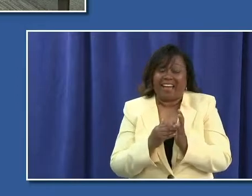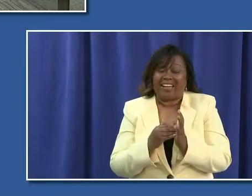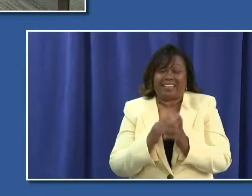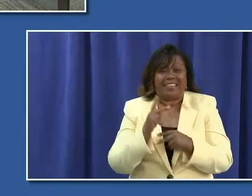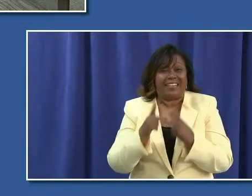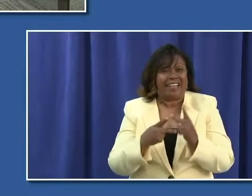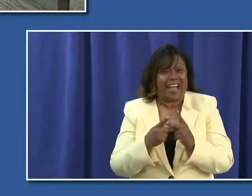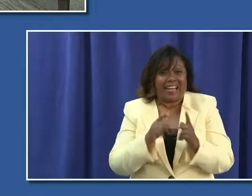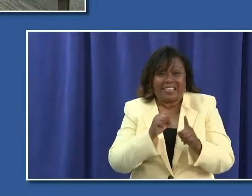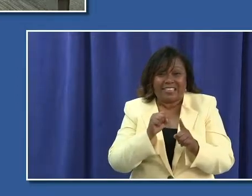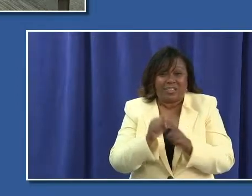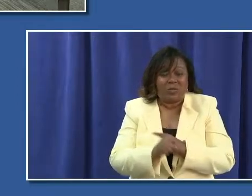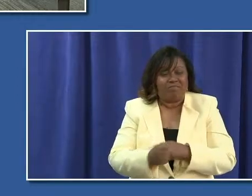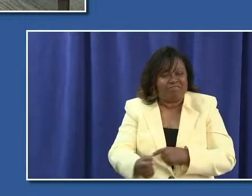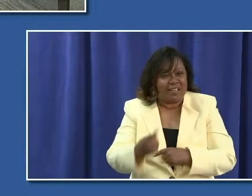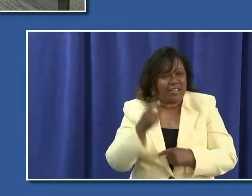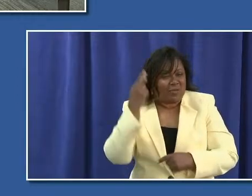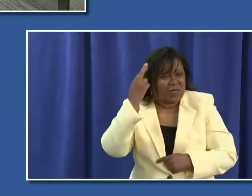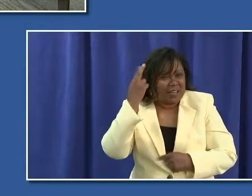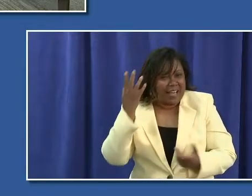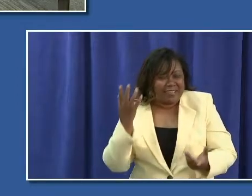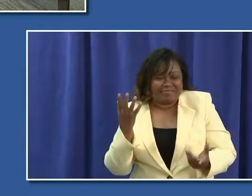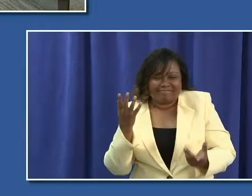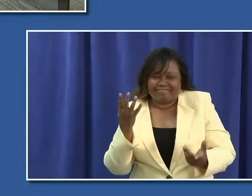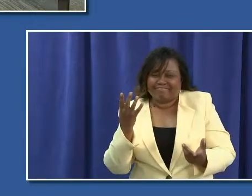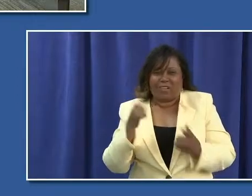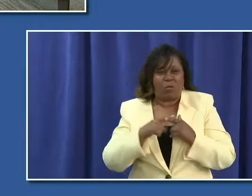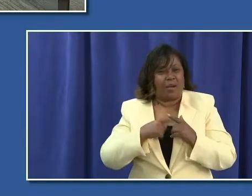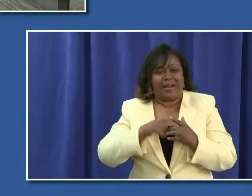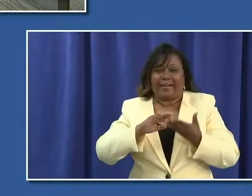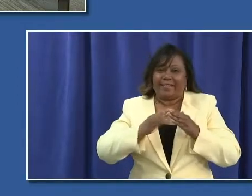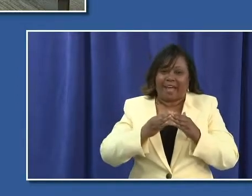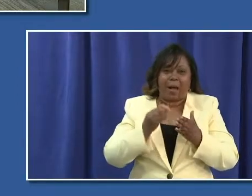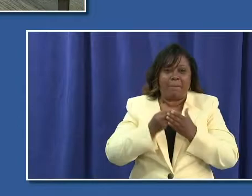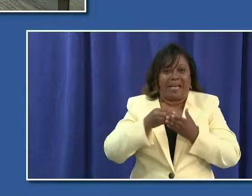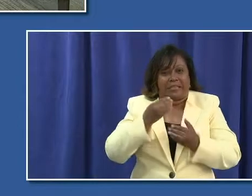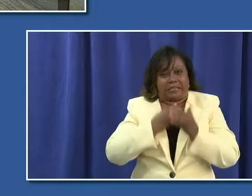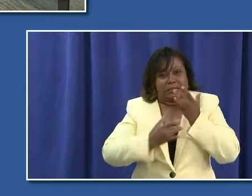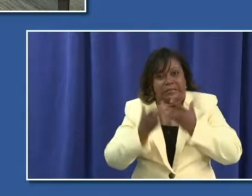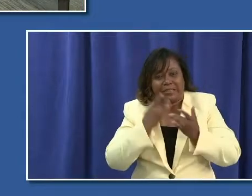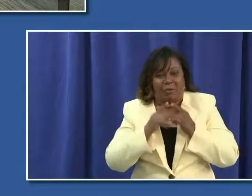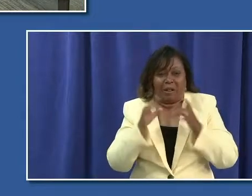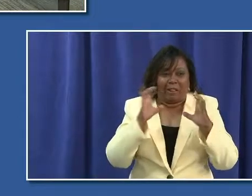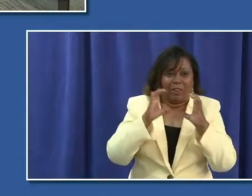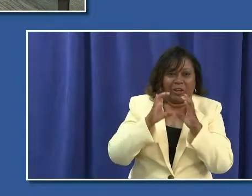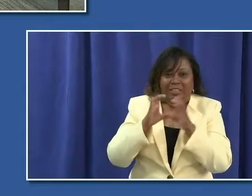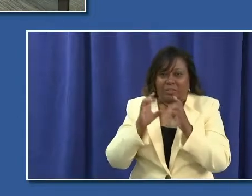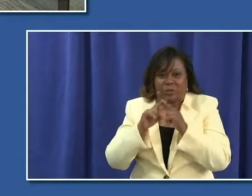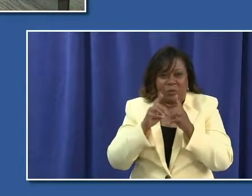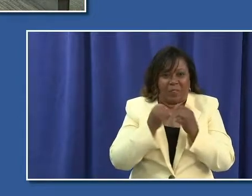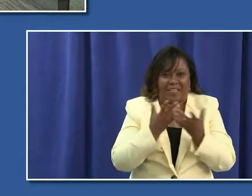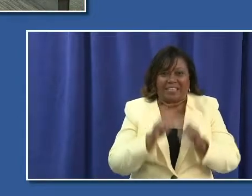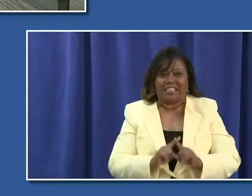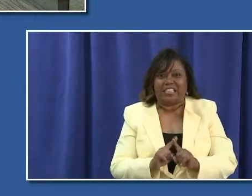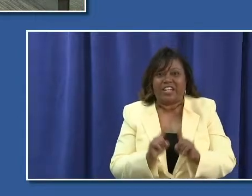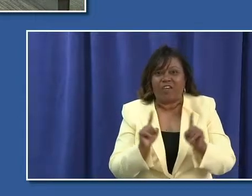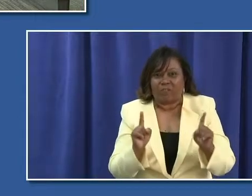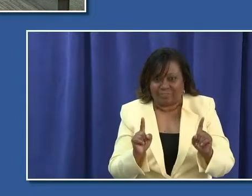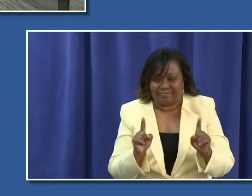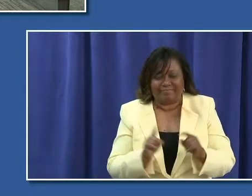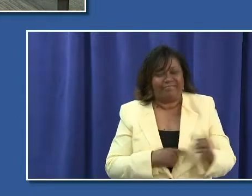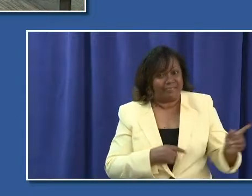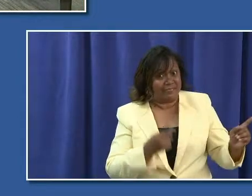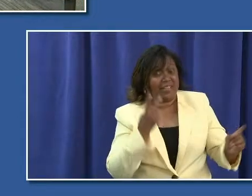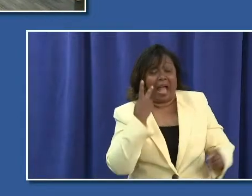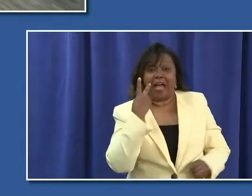of situation where we have to understand and realize that we're in a time where money is short and we have to start looking to do things differently. And